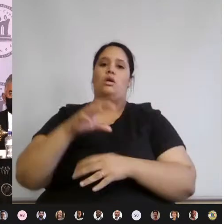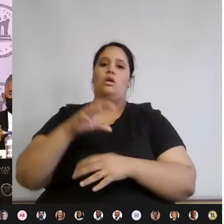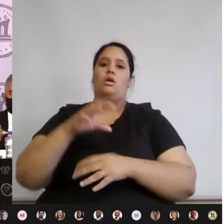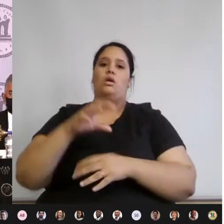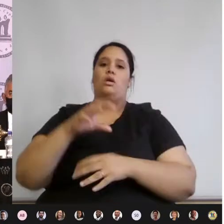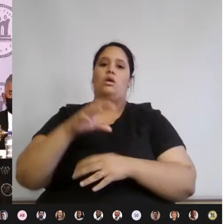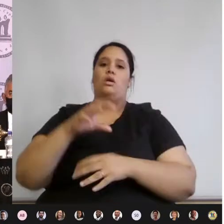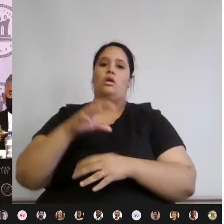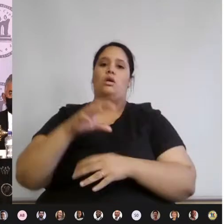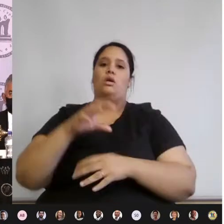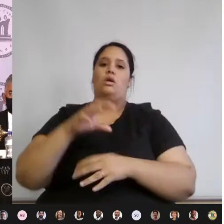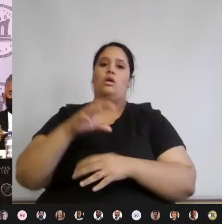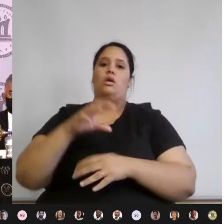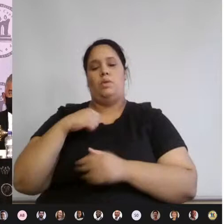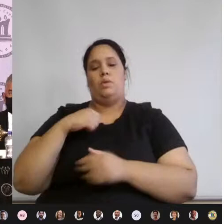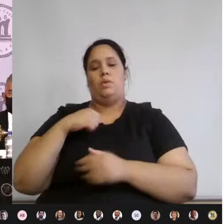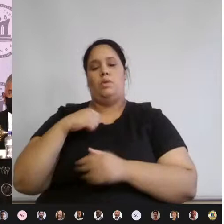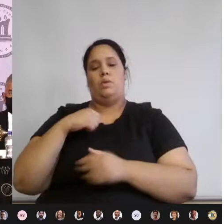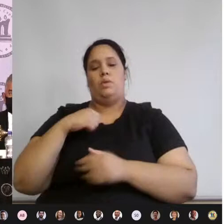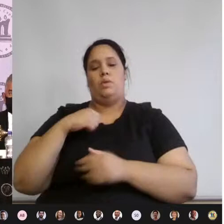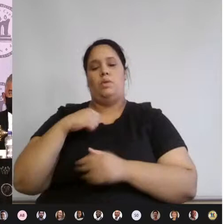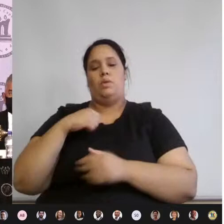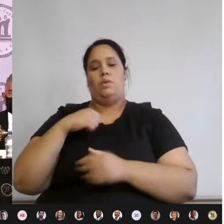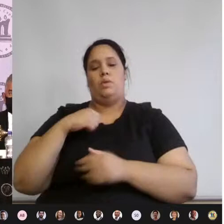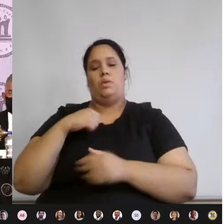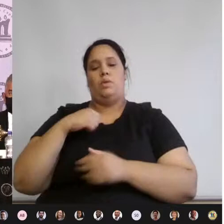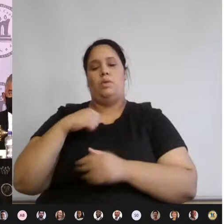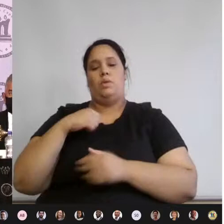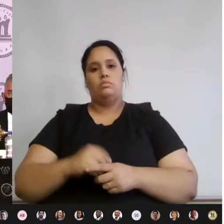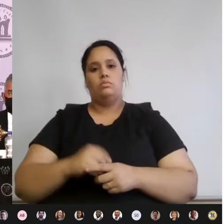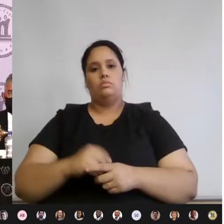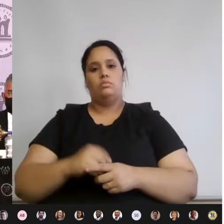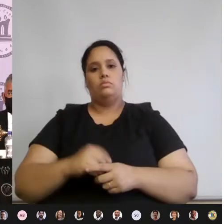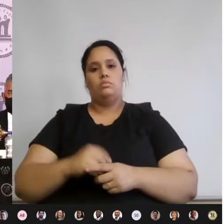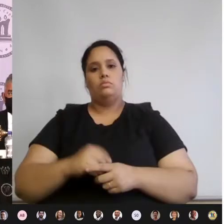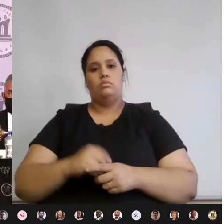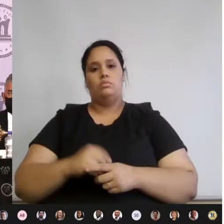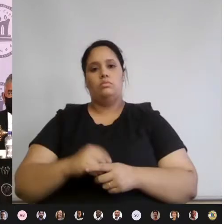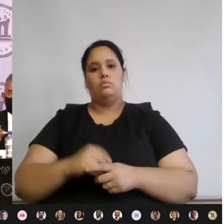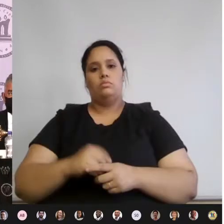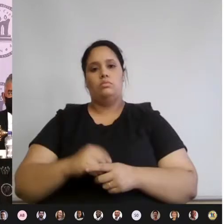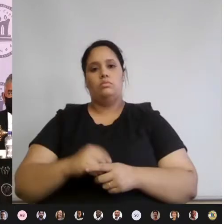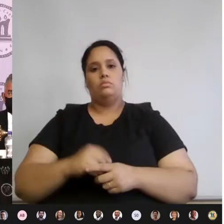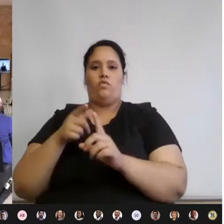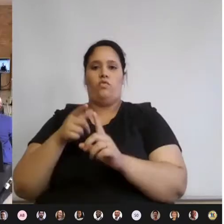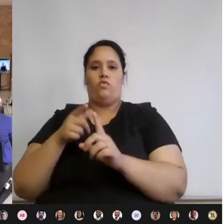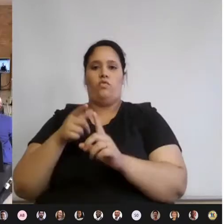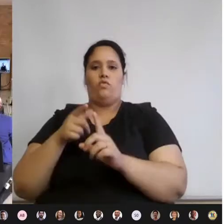district. Please, let's put hands up together for him. Please, let's do that.